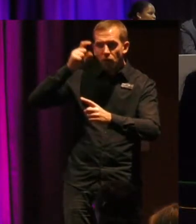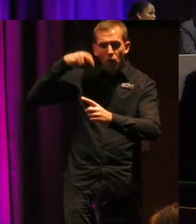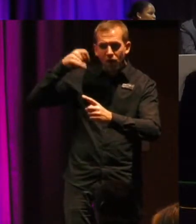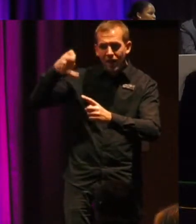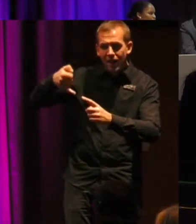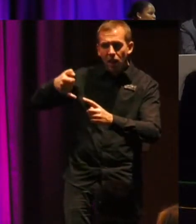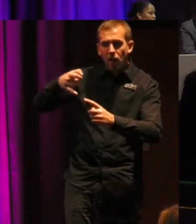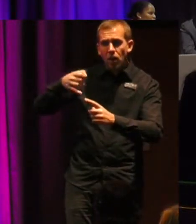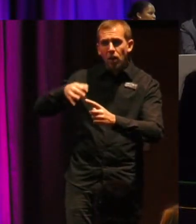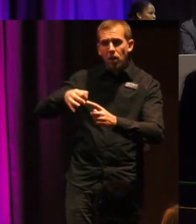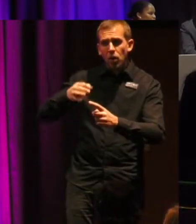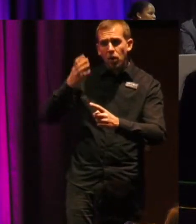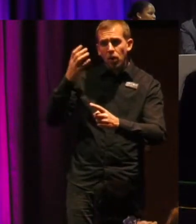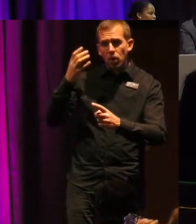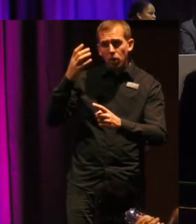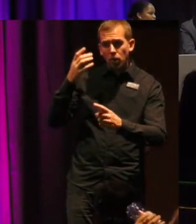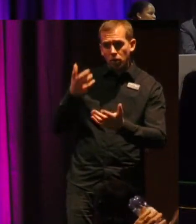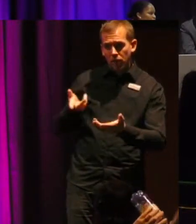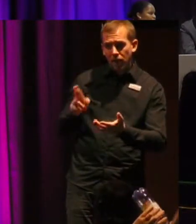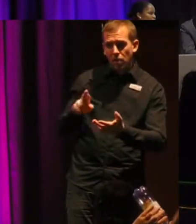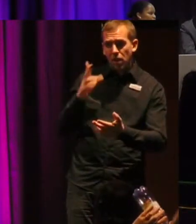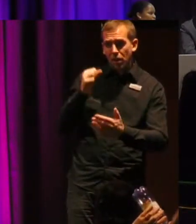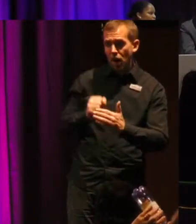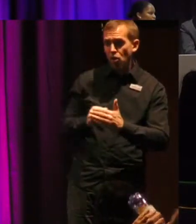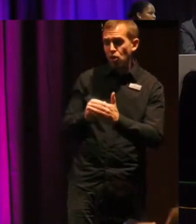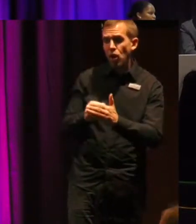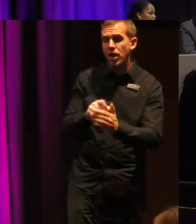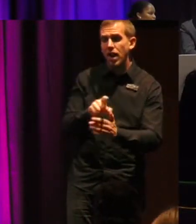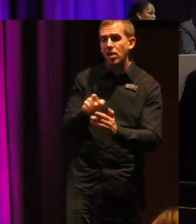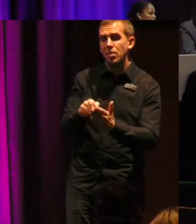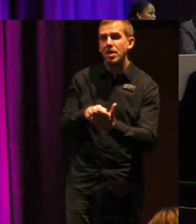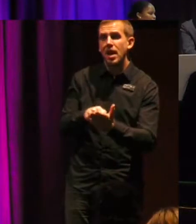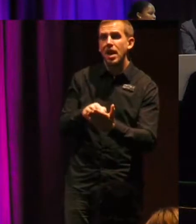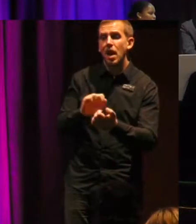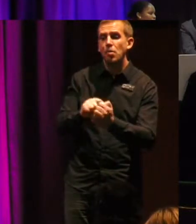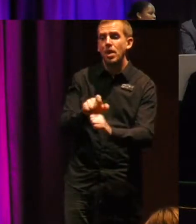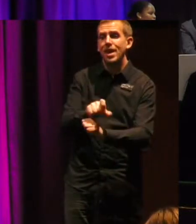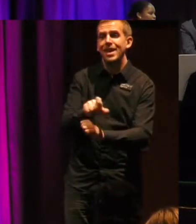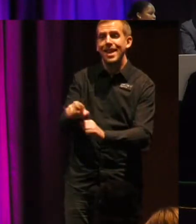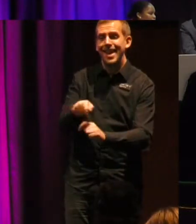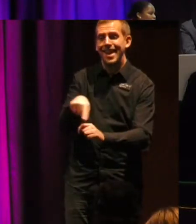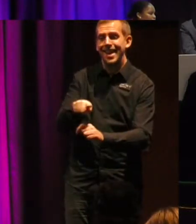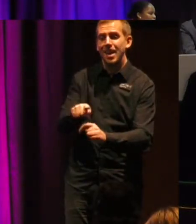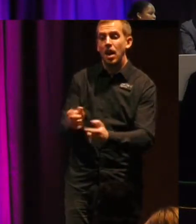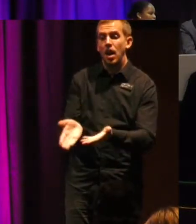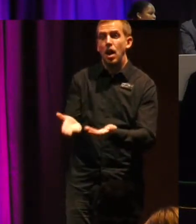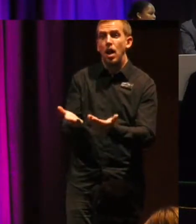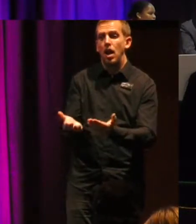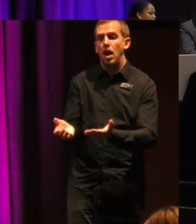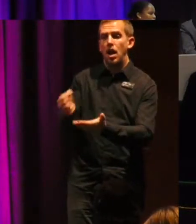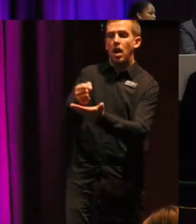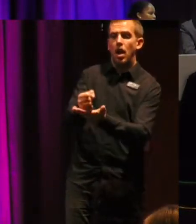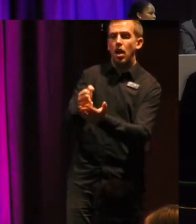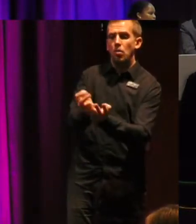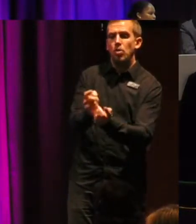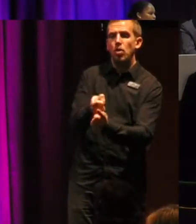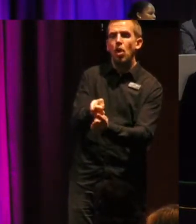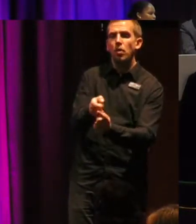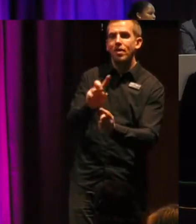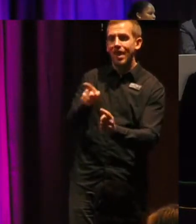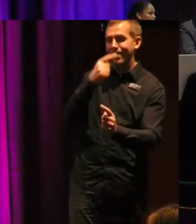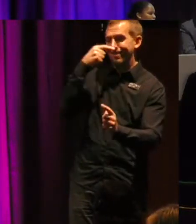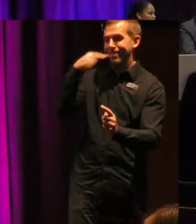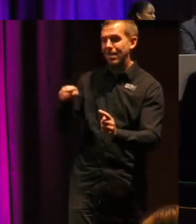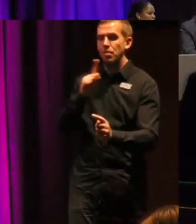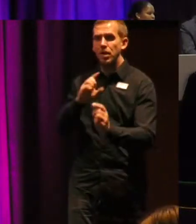power politicians who start to carry out, you know, policies that you know, target minorities and